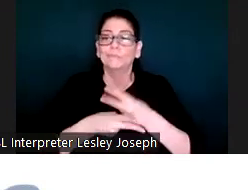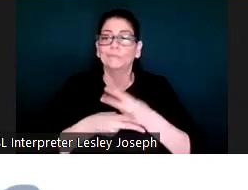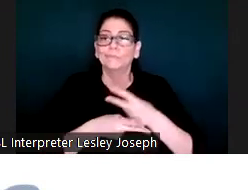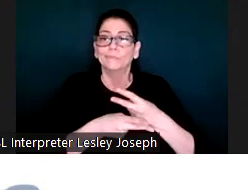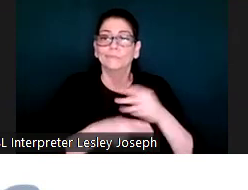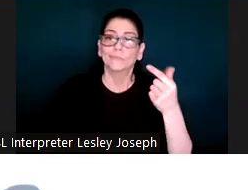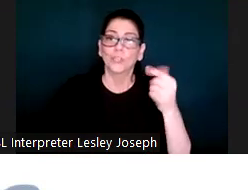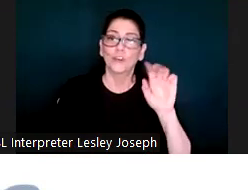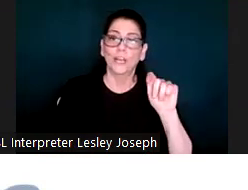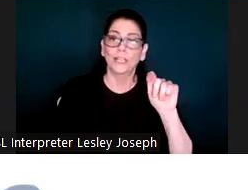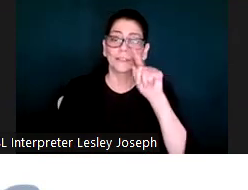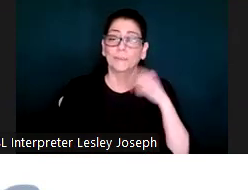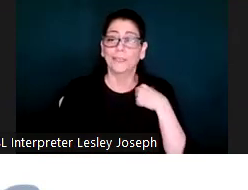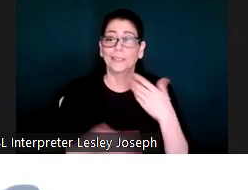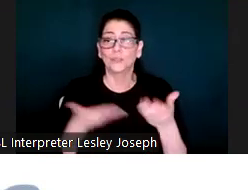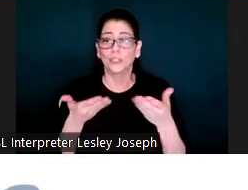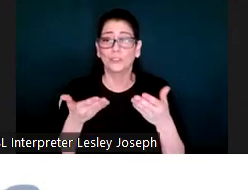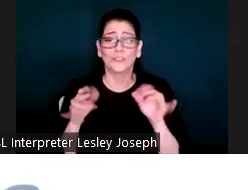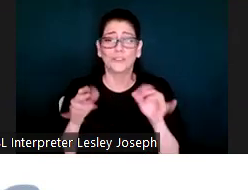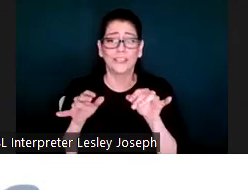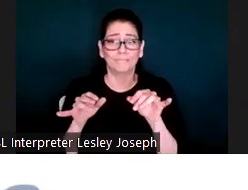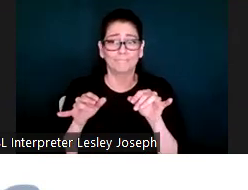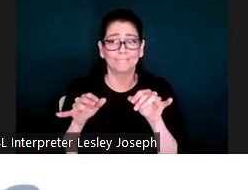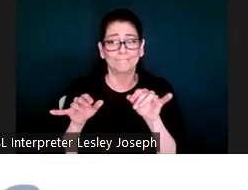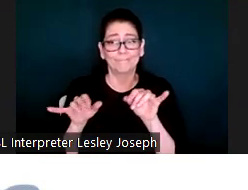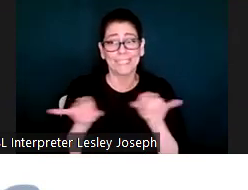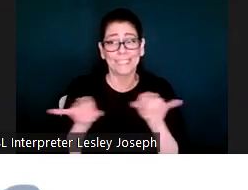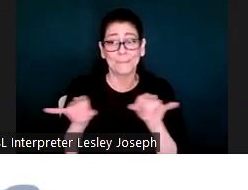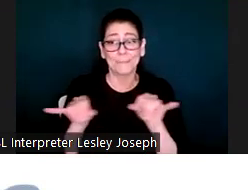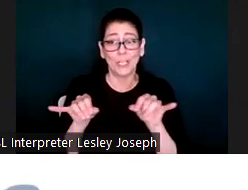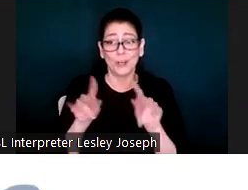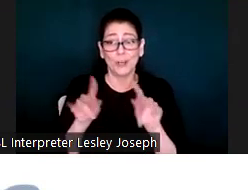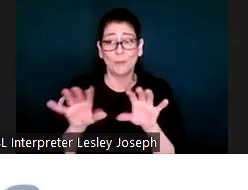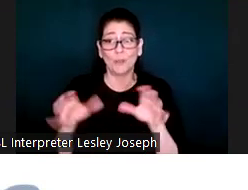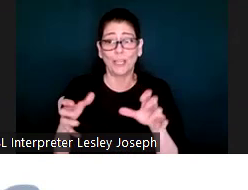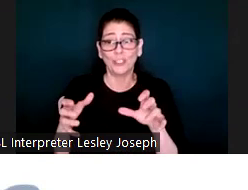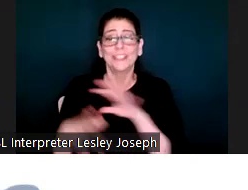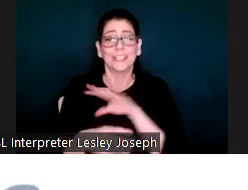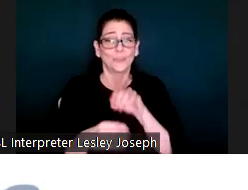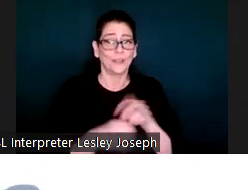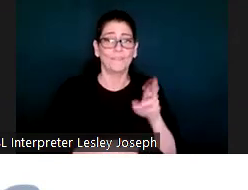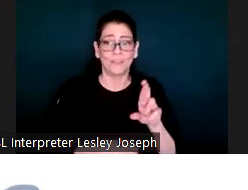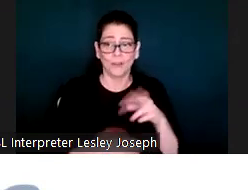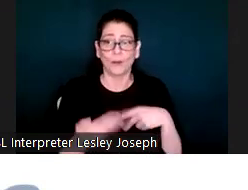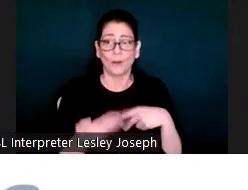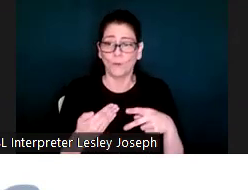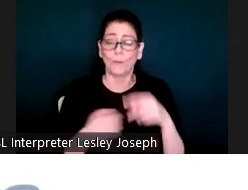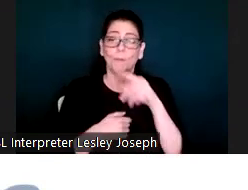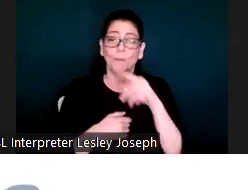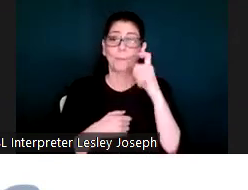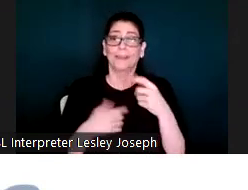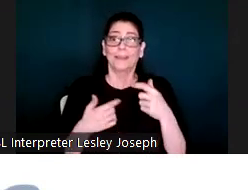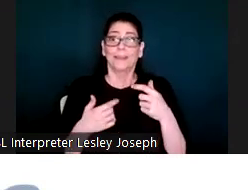we serve a very similar population, it's within the VR program. But the advantages of it being in a separate part of